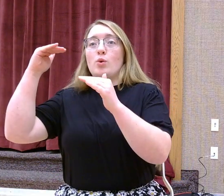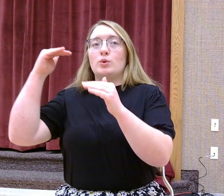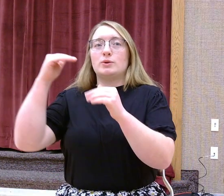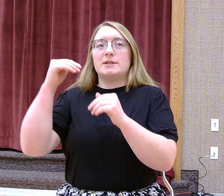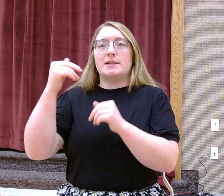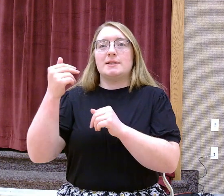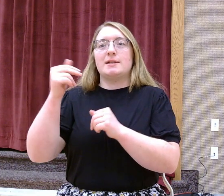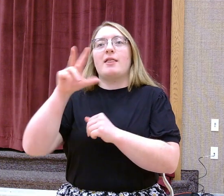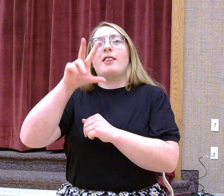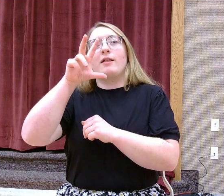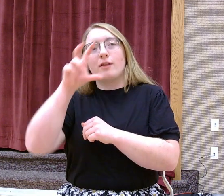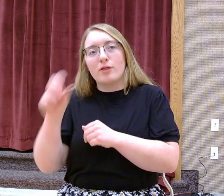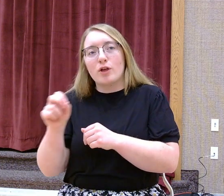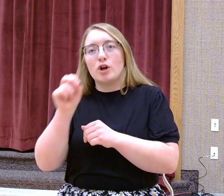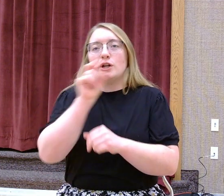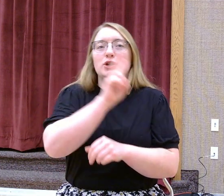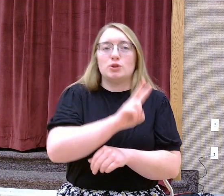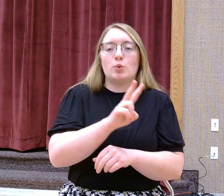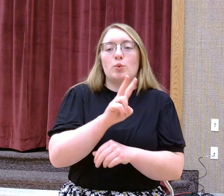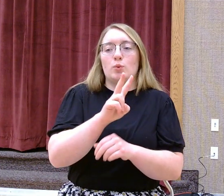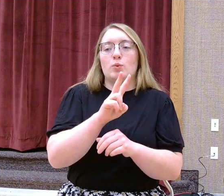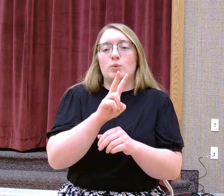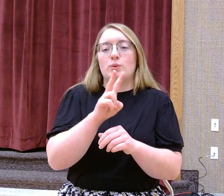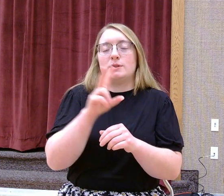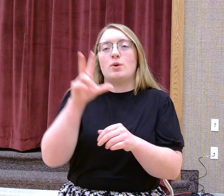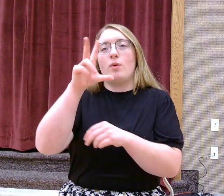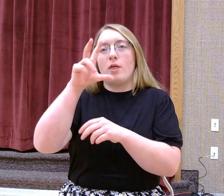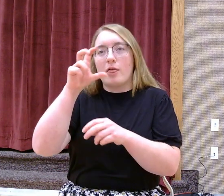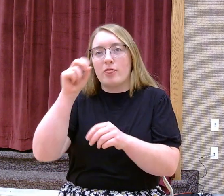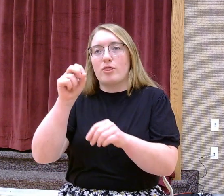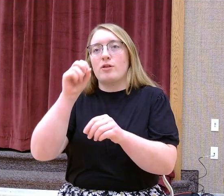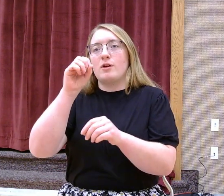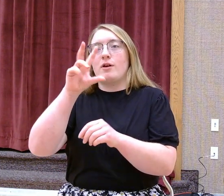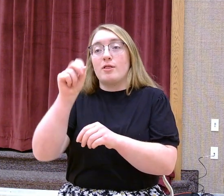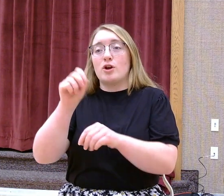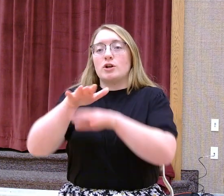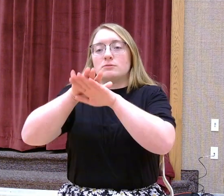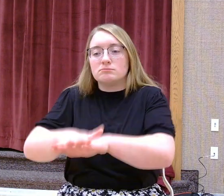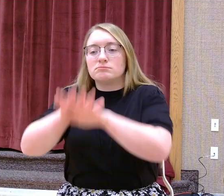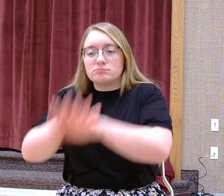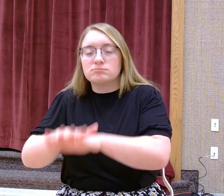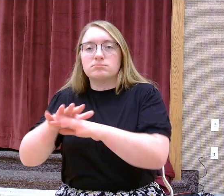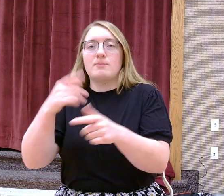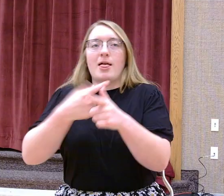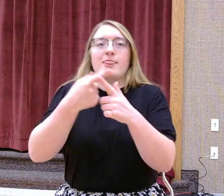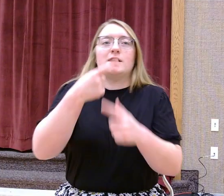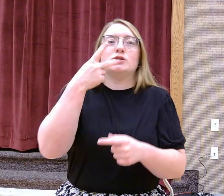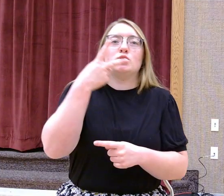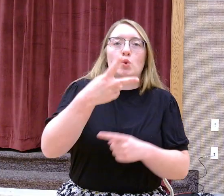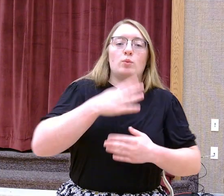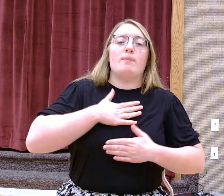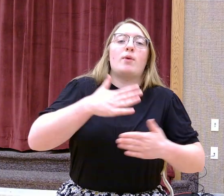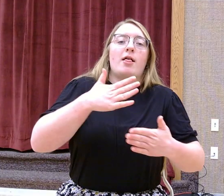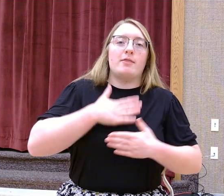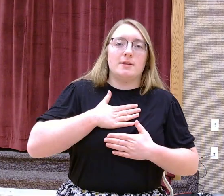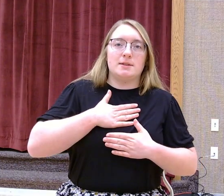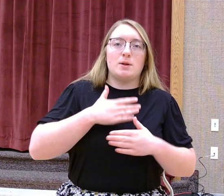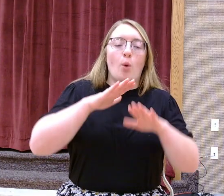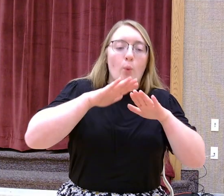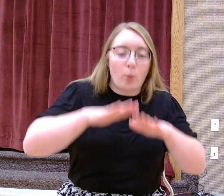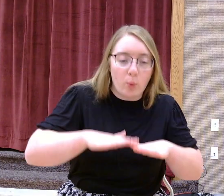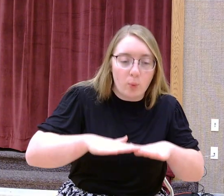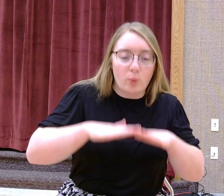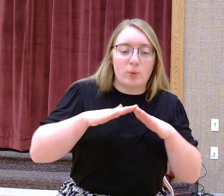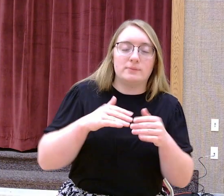ratio. And that 30-to-2 ratio is 30 compressions to 2 breaths, okay? And again, if you're not comfortable doing